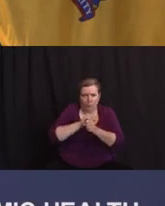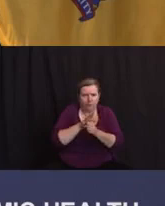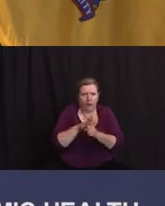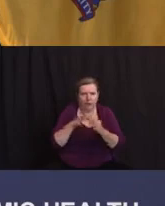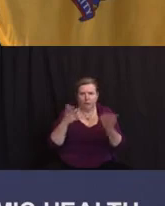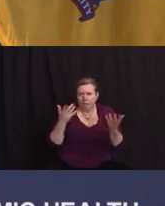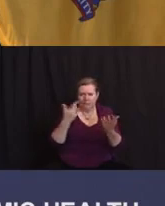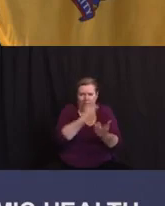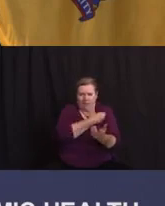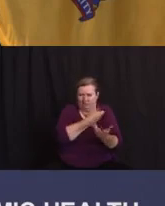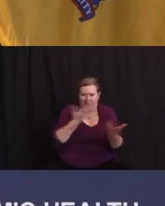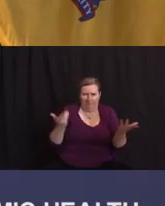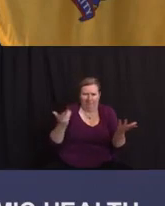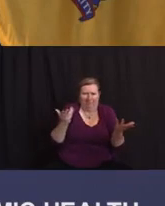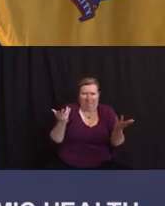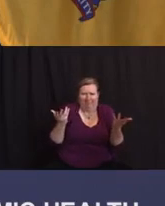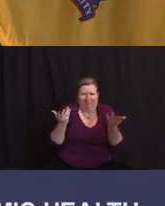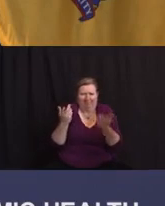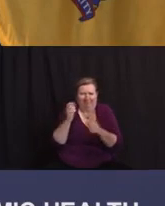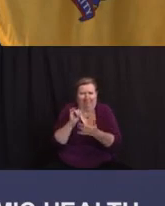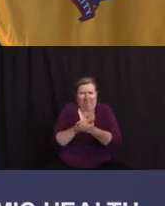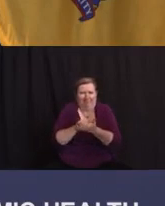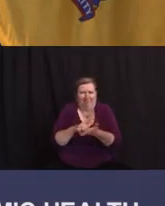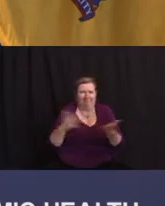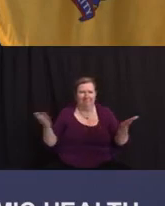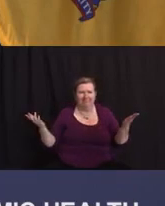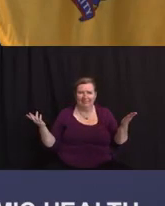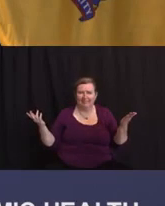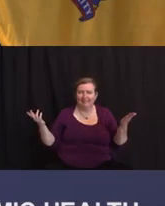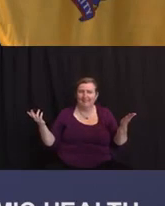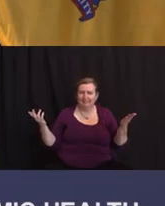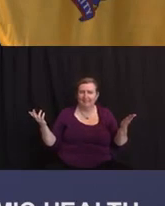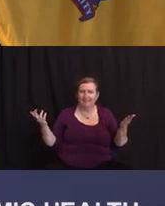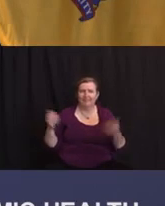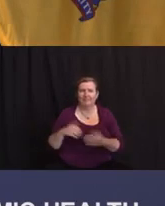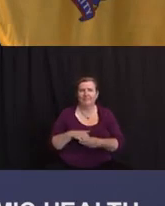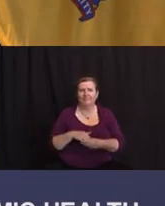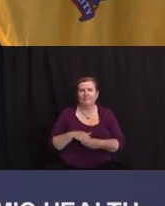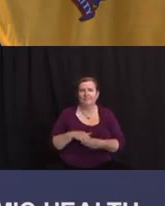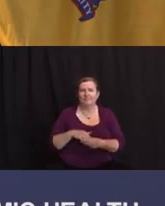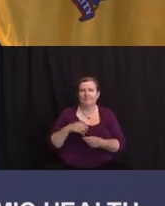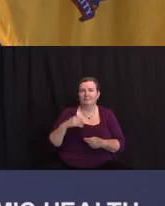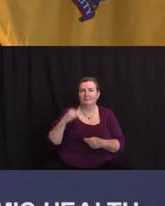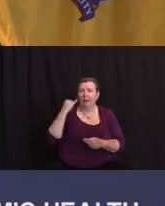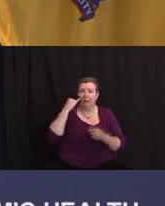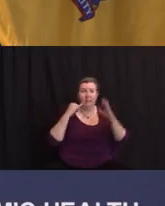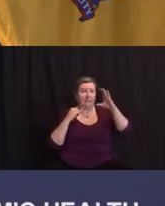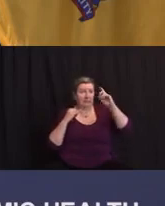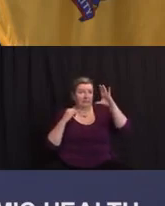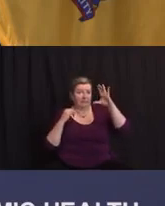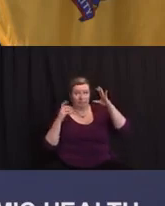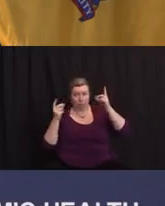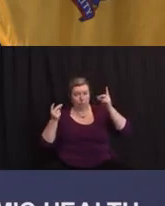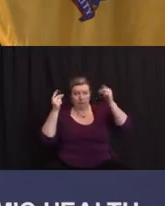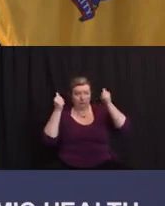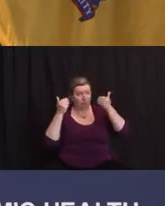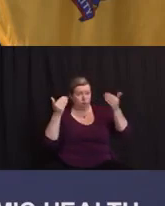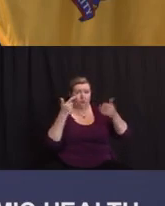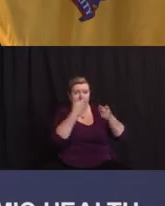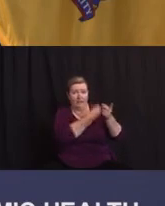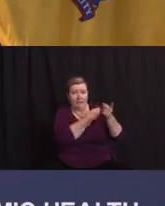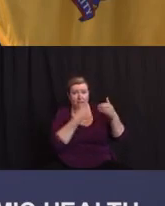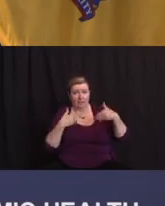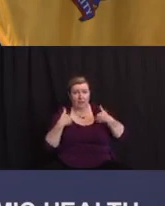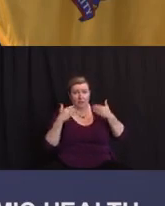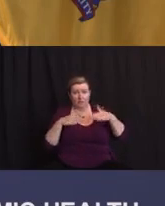the CDC, very quickly does give the okay for younger kids to get vaccinated.